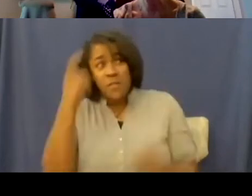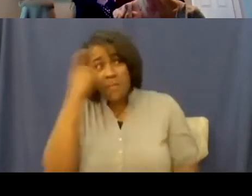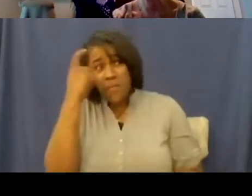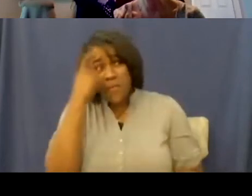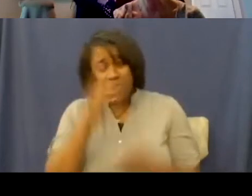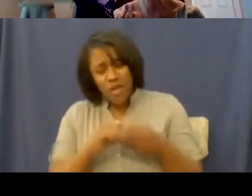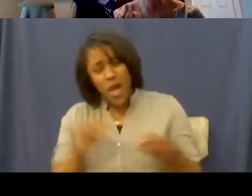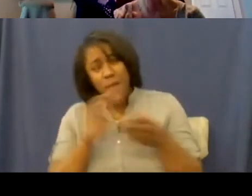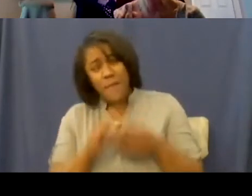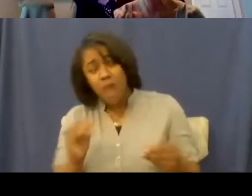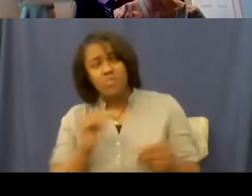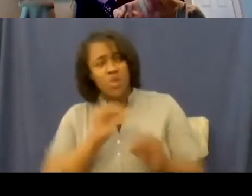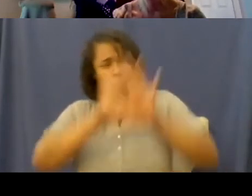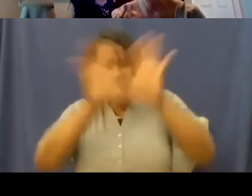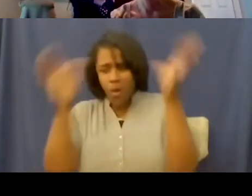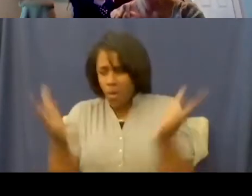all one color.